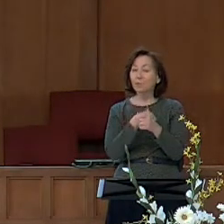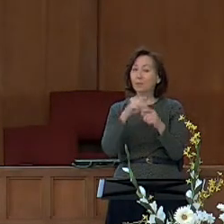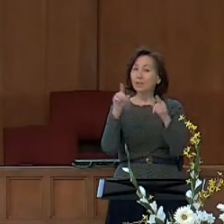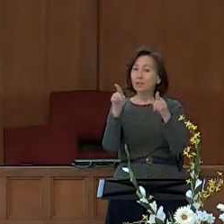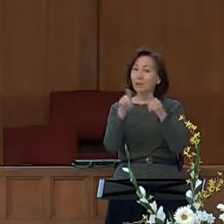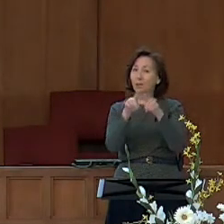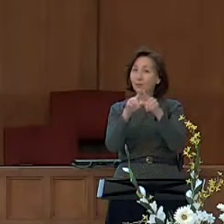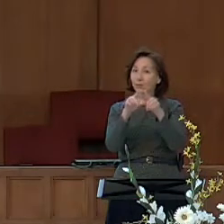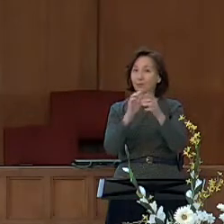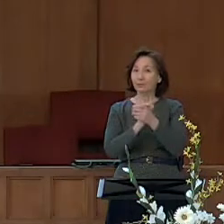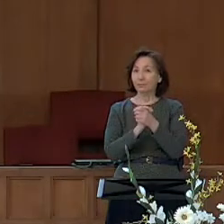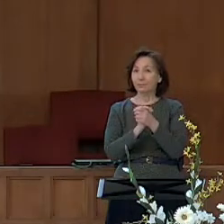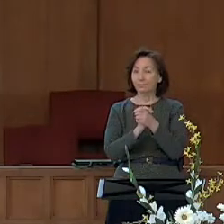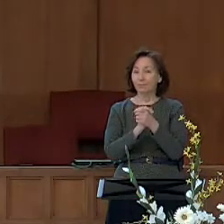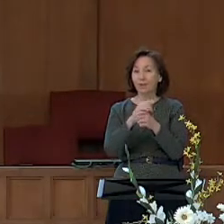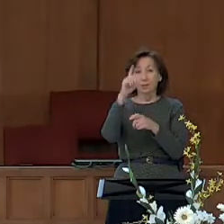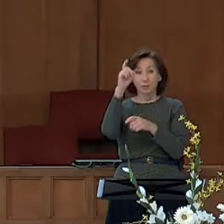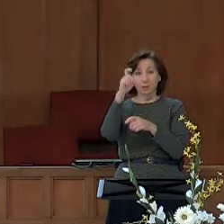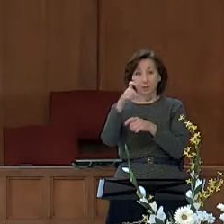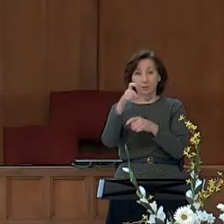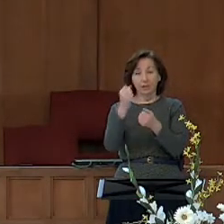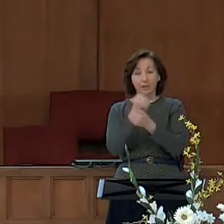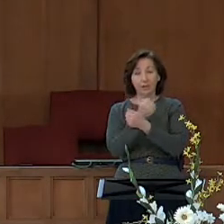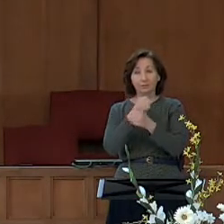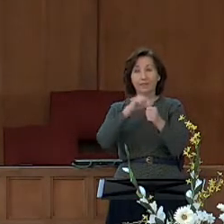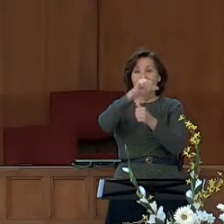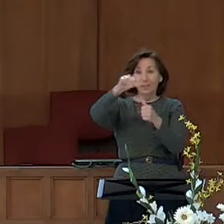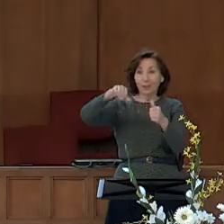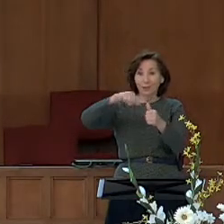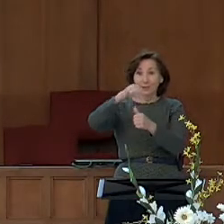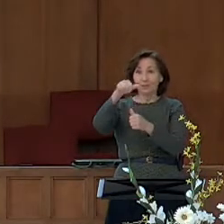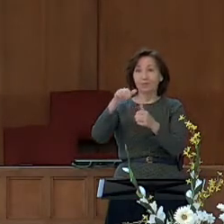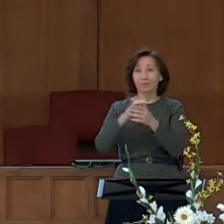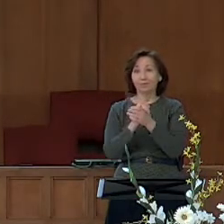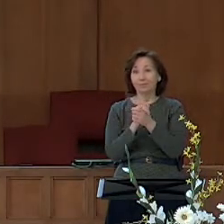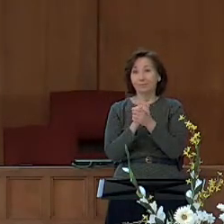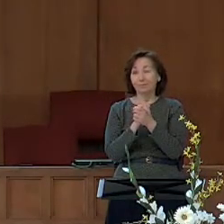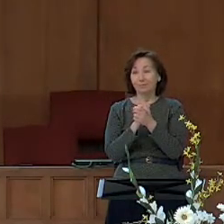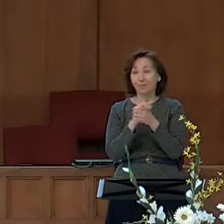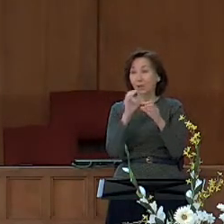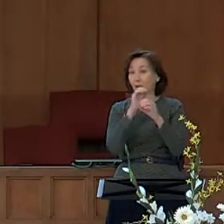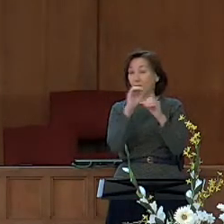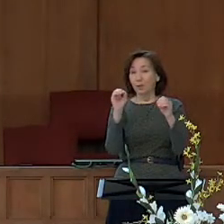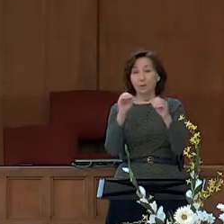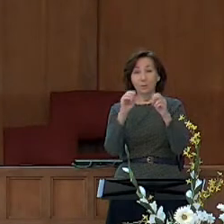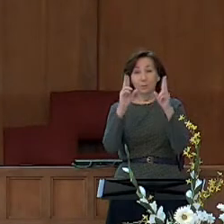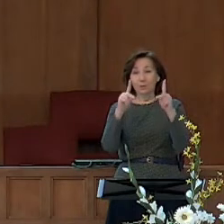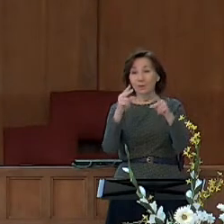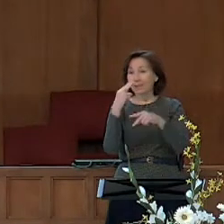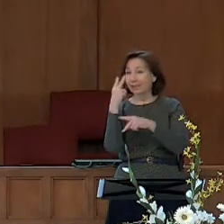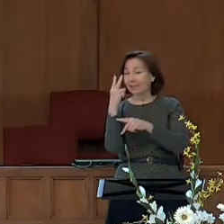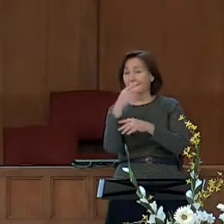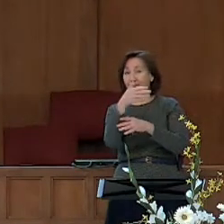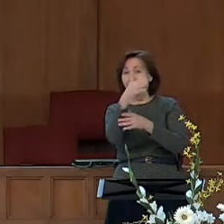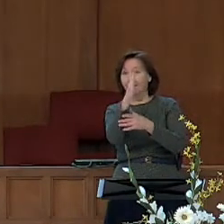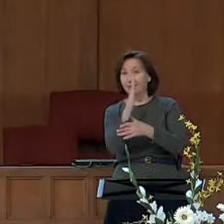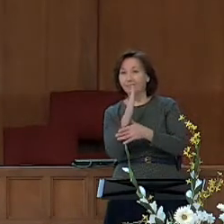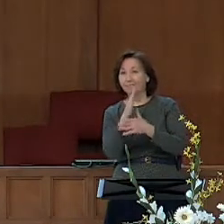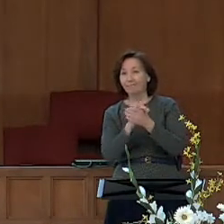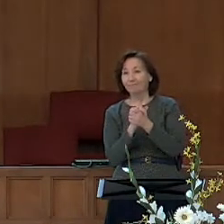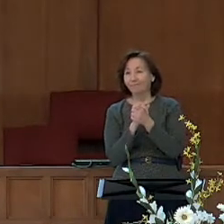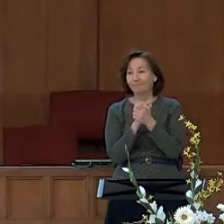also to love each other. No one has ever seen God.